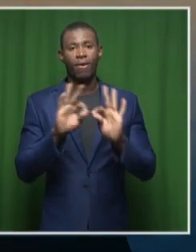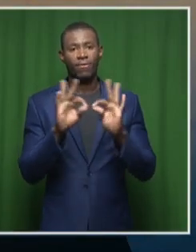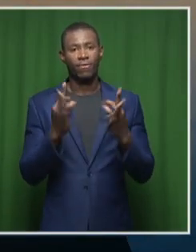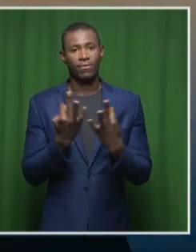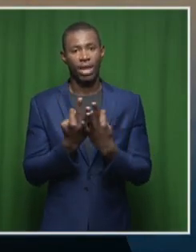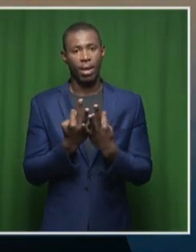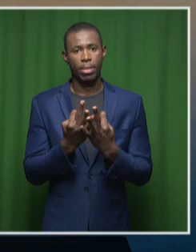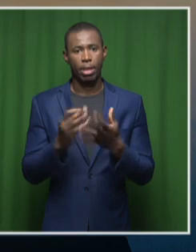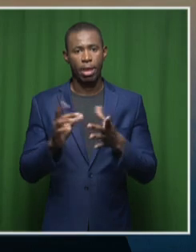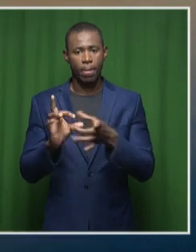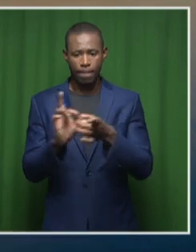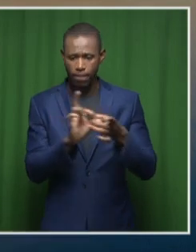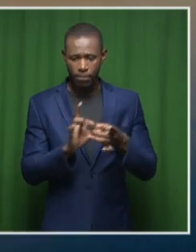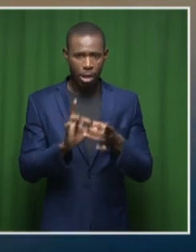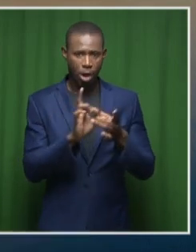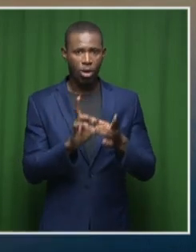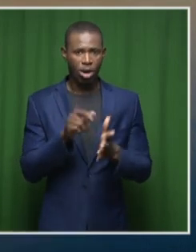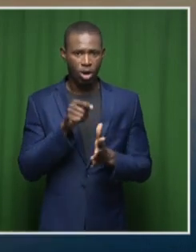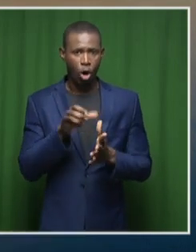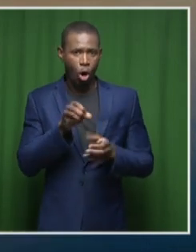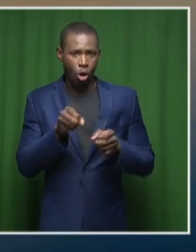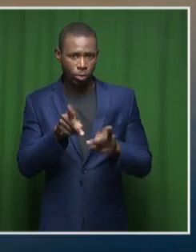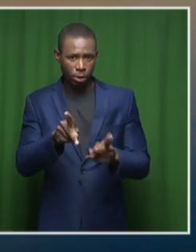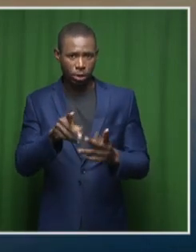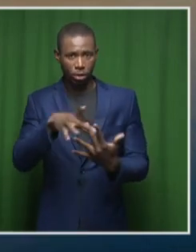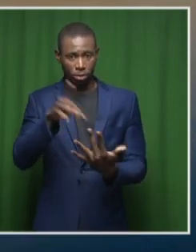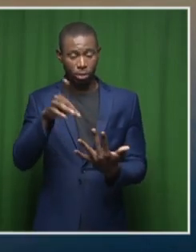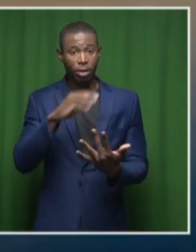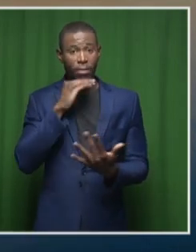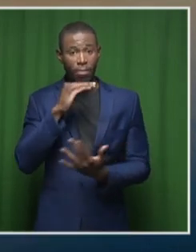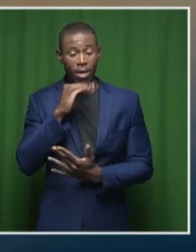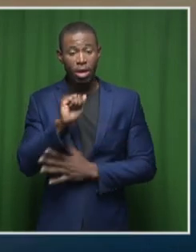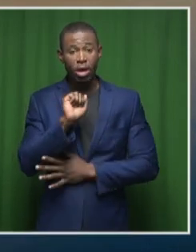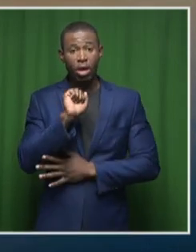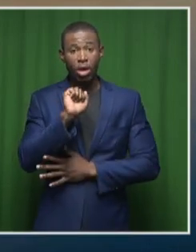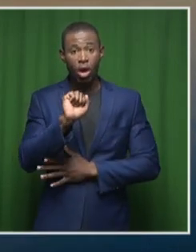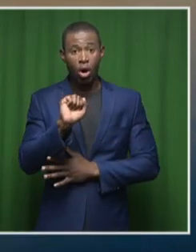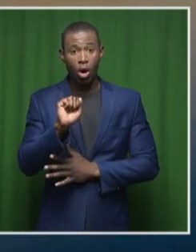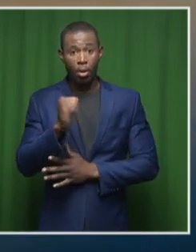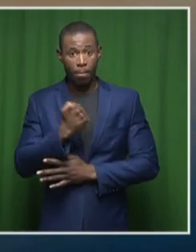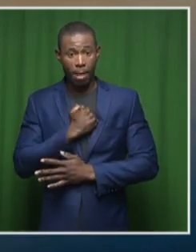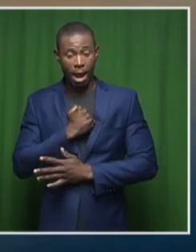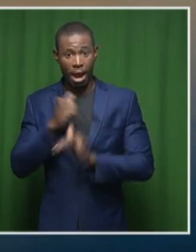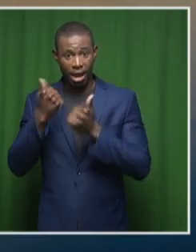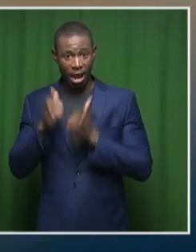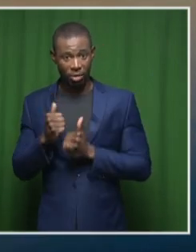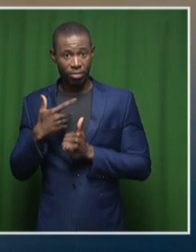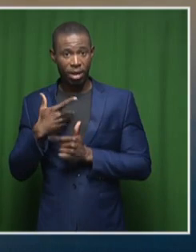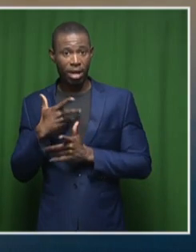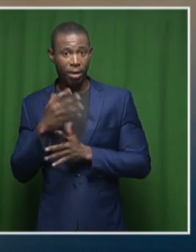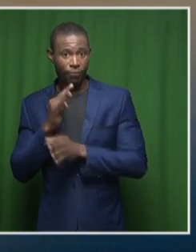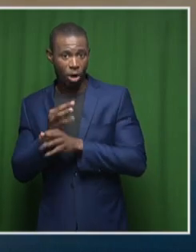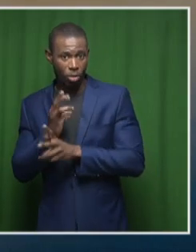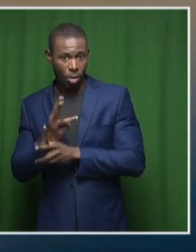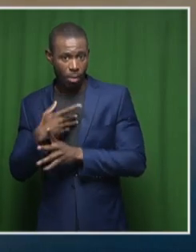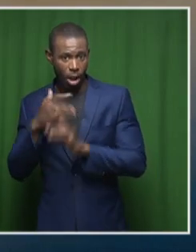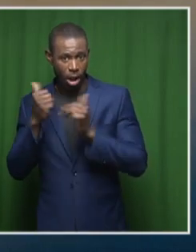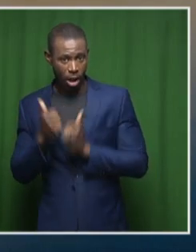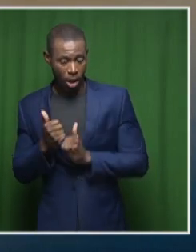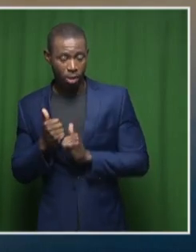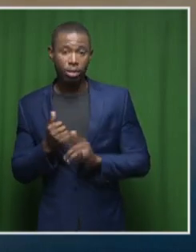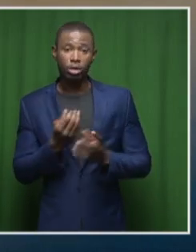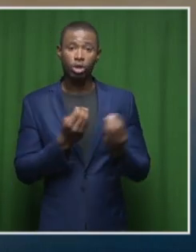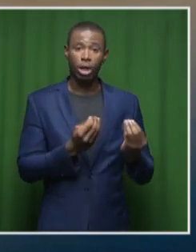the family pairing feature basically allows the parent to link their account to their teen's account. And then what that allows the parent to do is it allows the